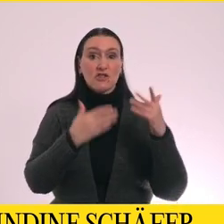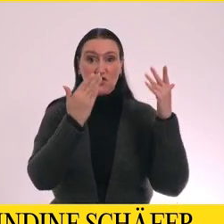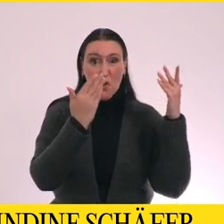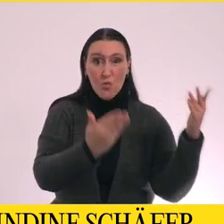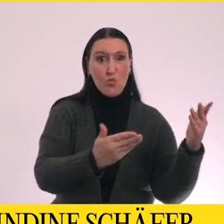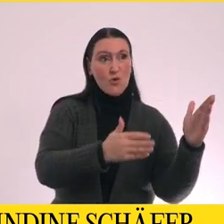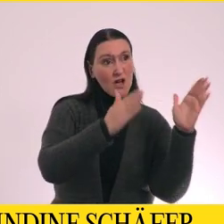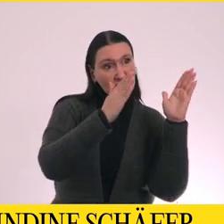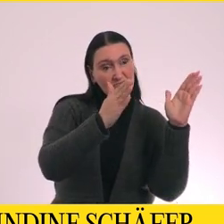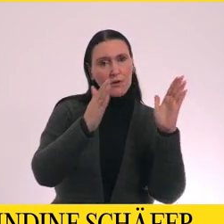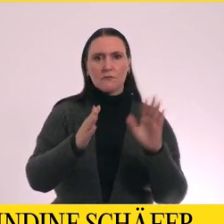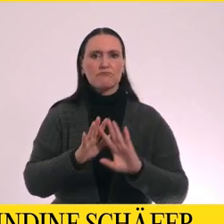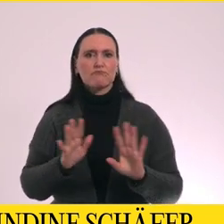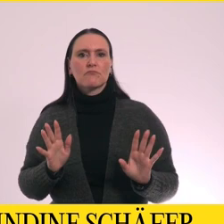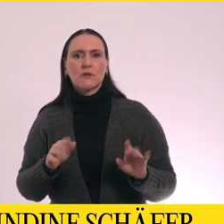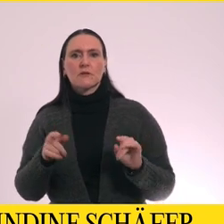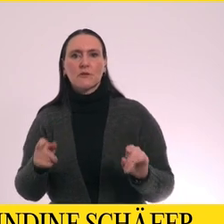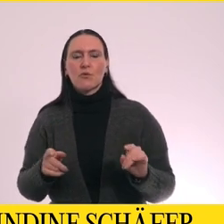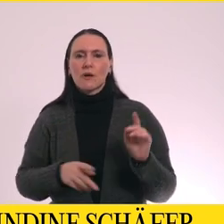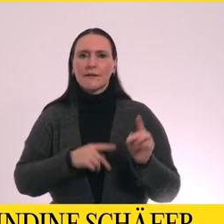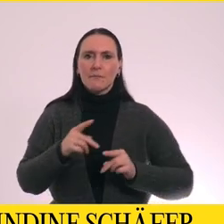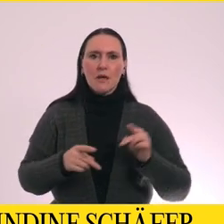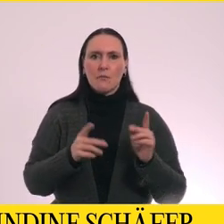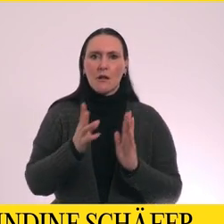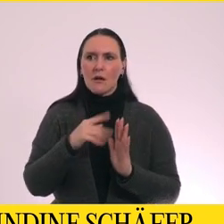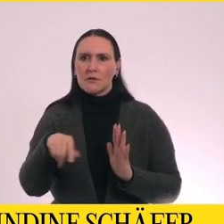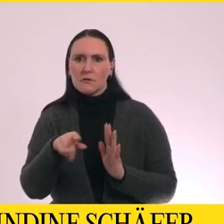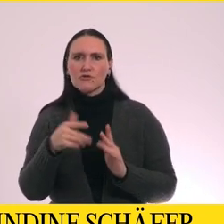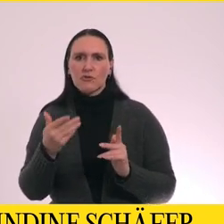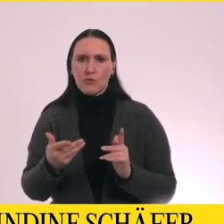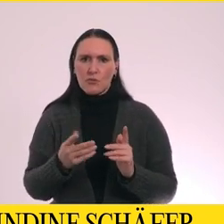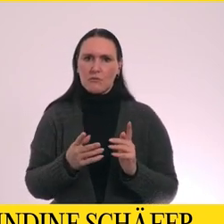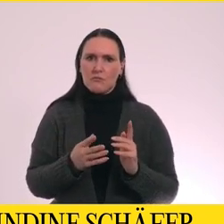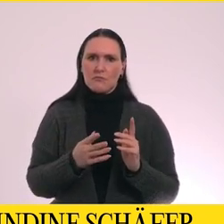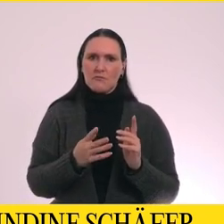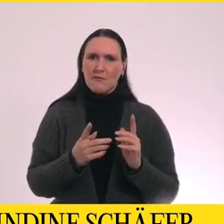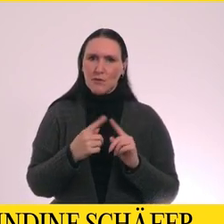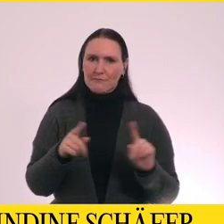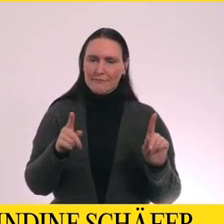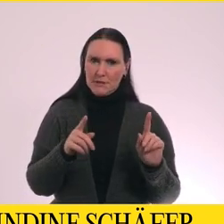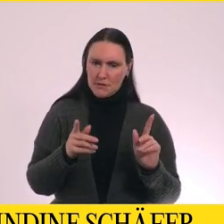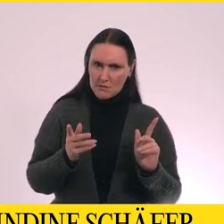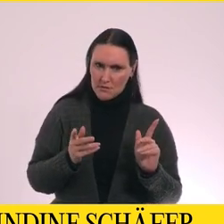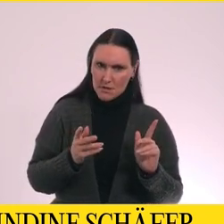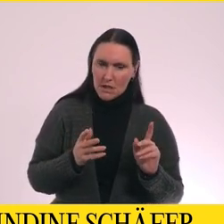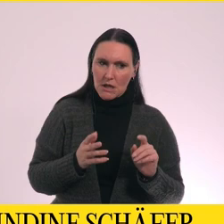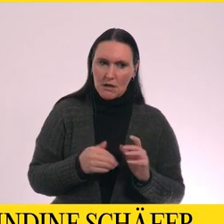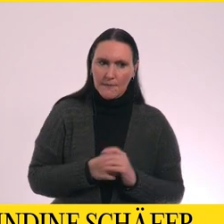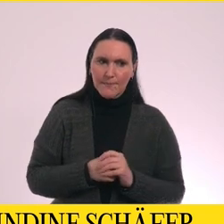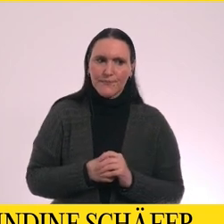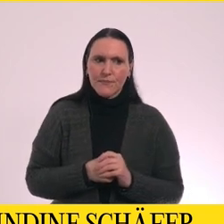sort of have that conversation, and people represent themselves within that space. And also, like, personally, the joy